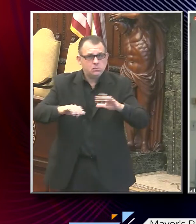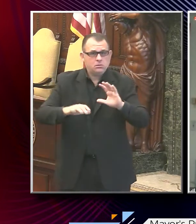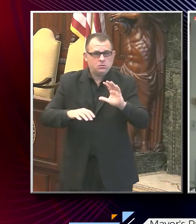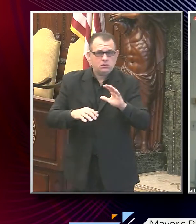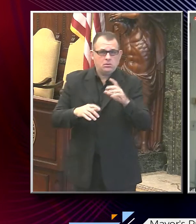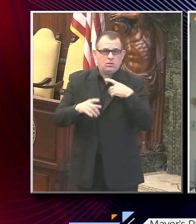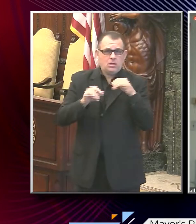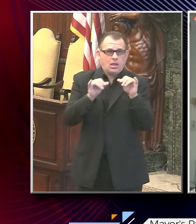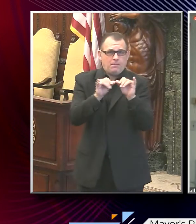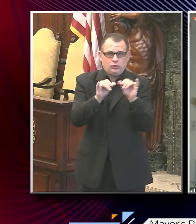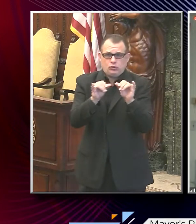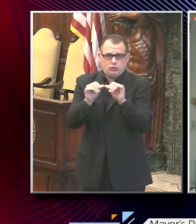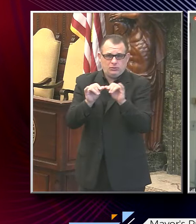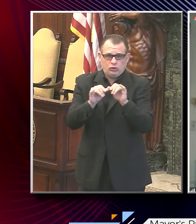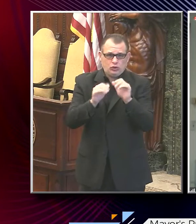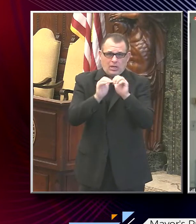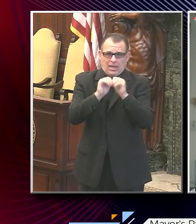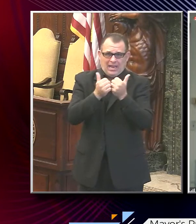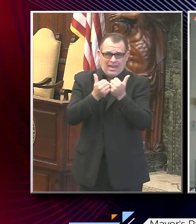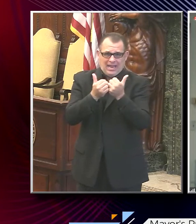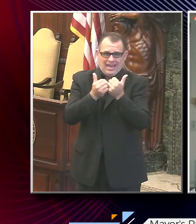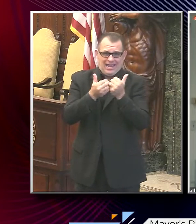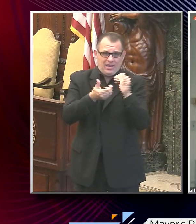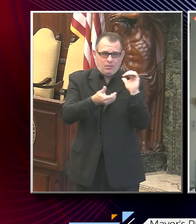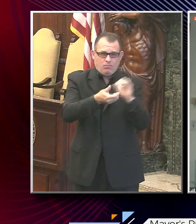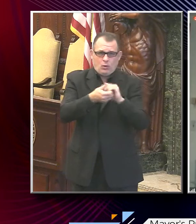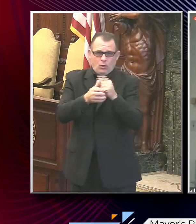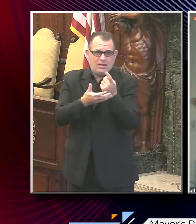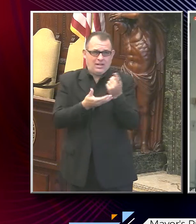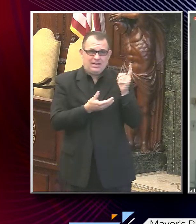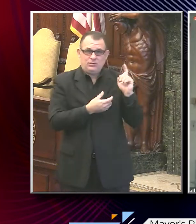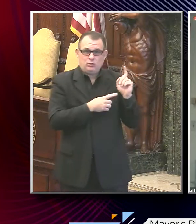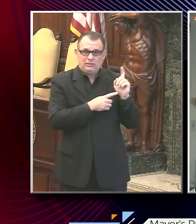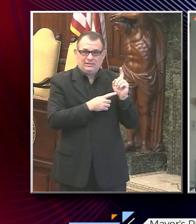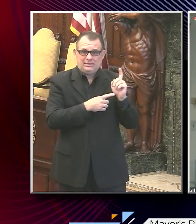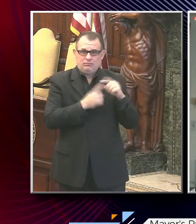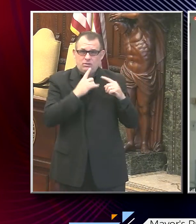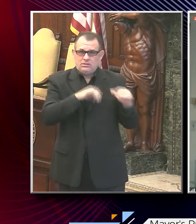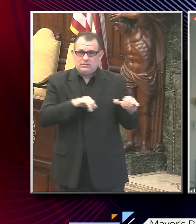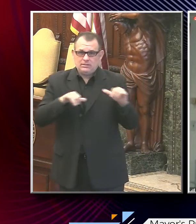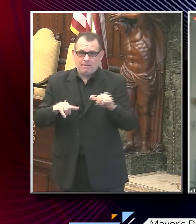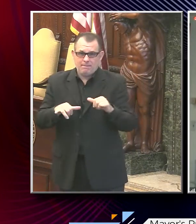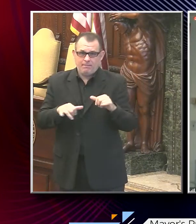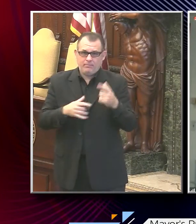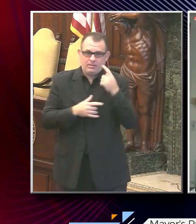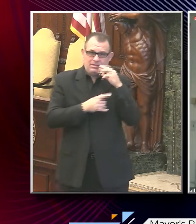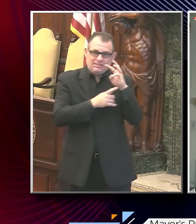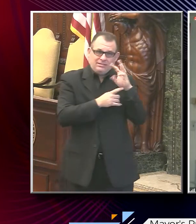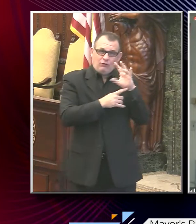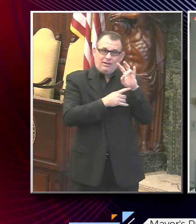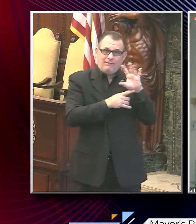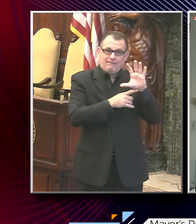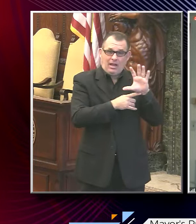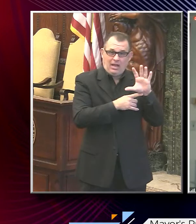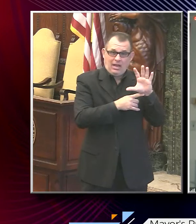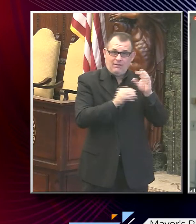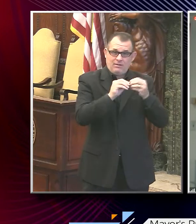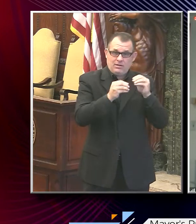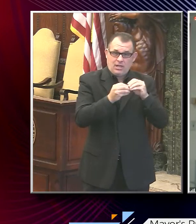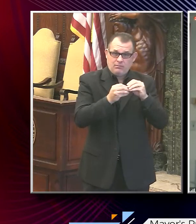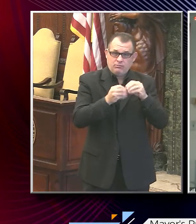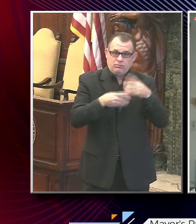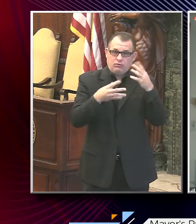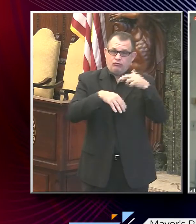the progress last week is very similar to the week before. That week we had 675 cases that came through that were referred for